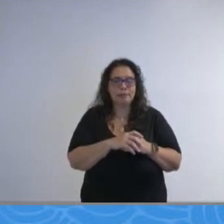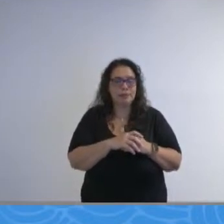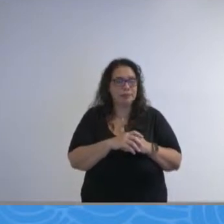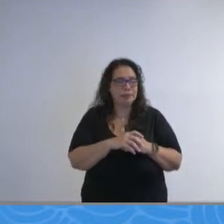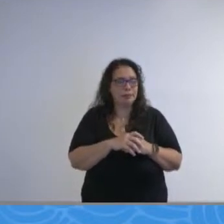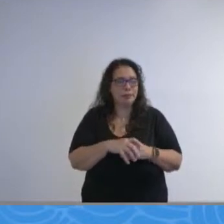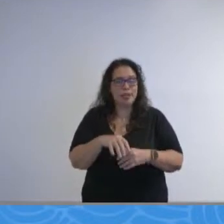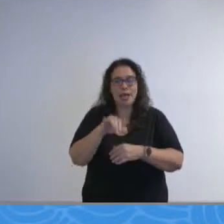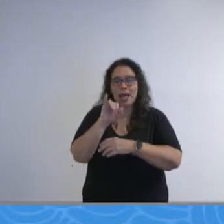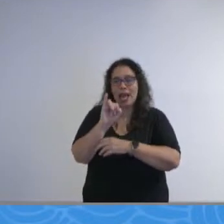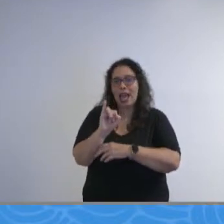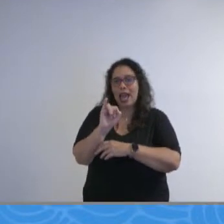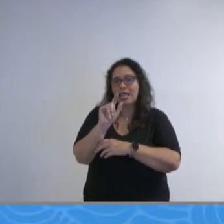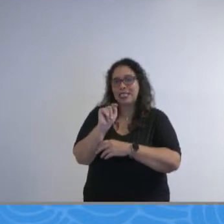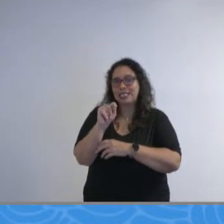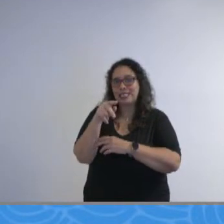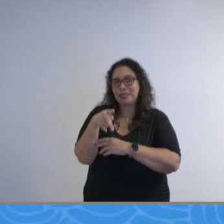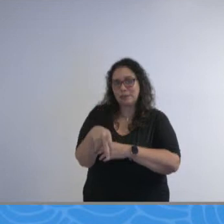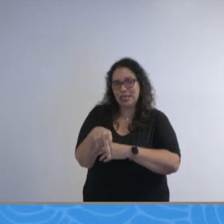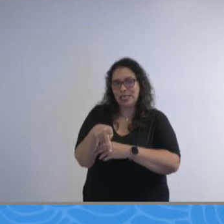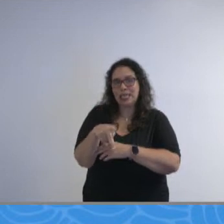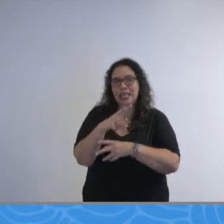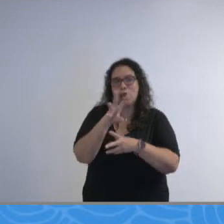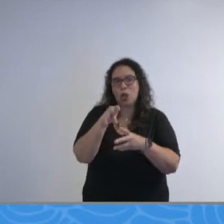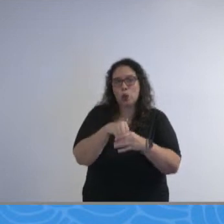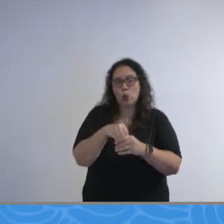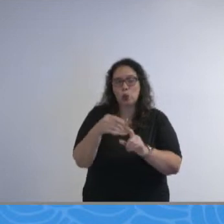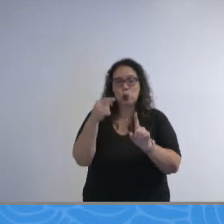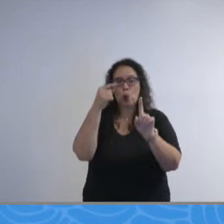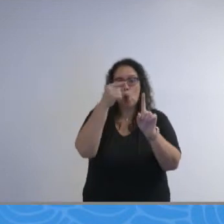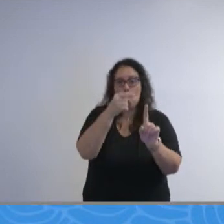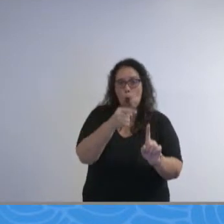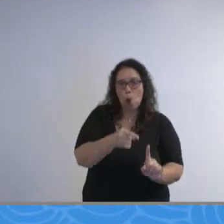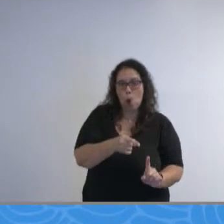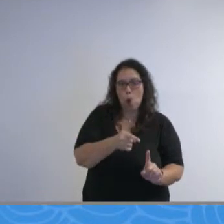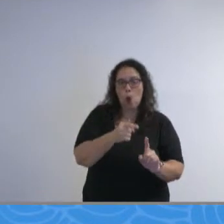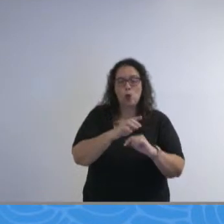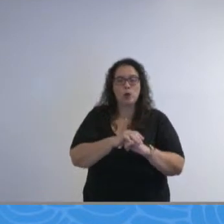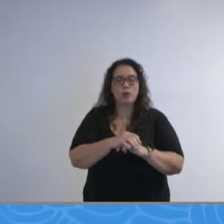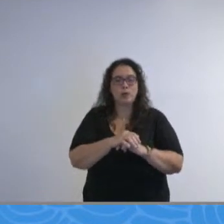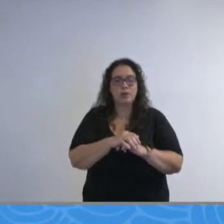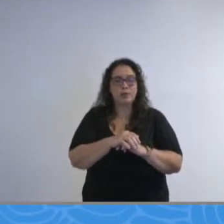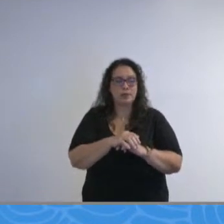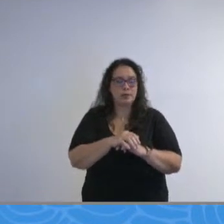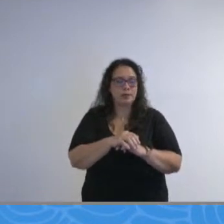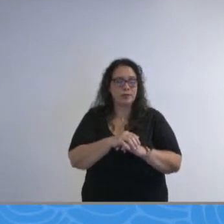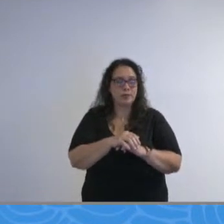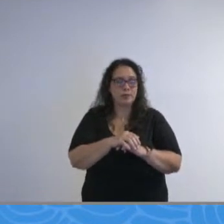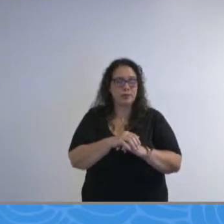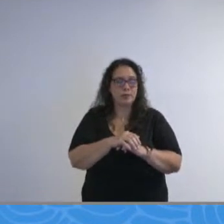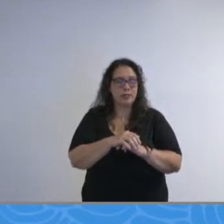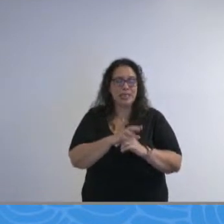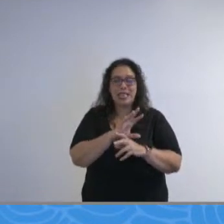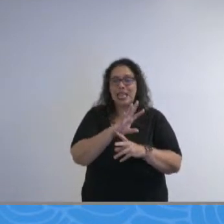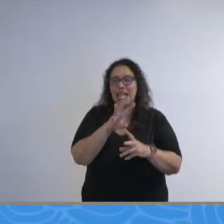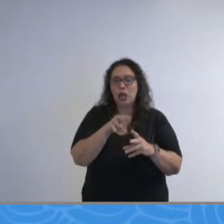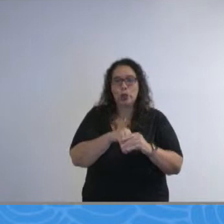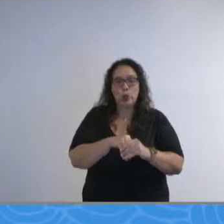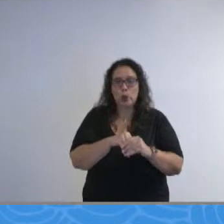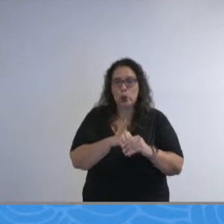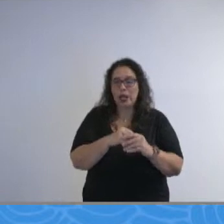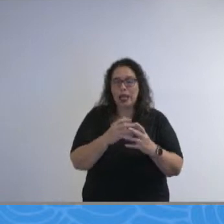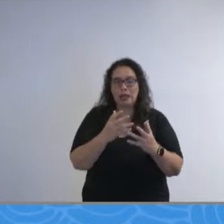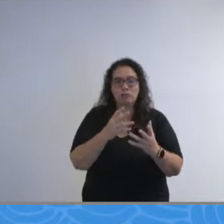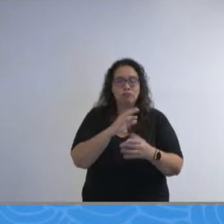The ITP has the goals and the objectives, and you could go ahead and it can include the following: